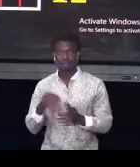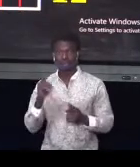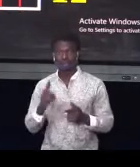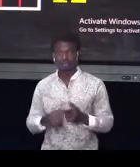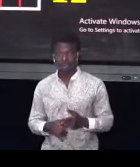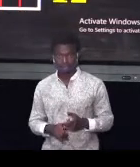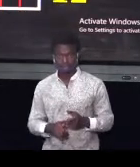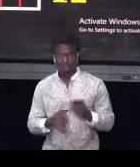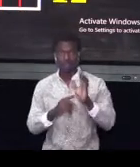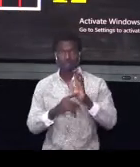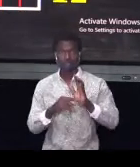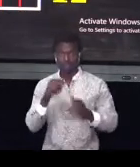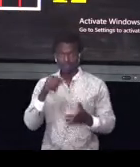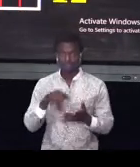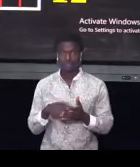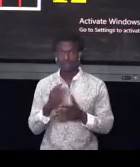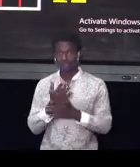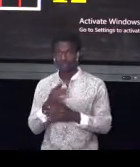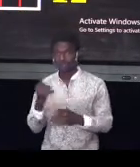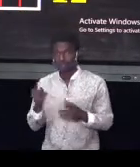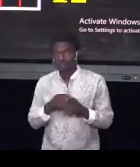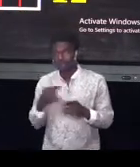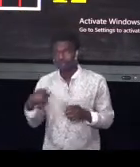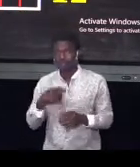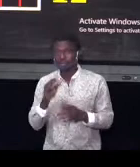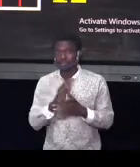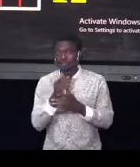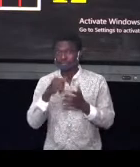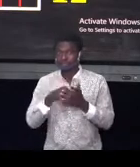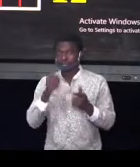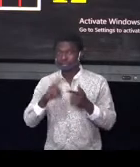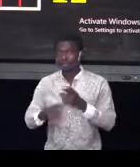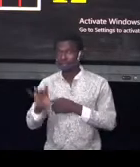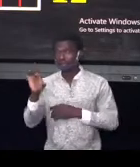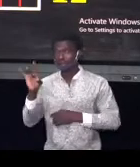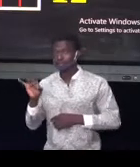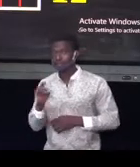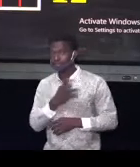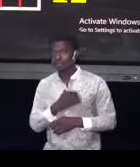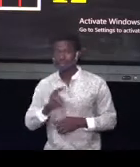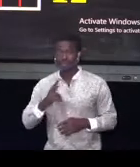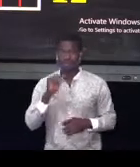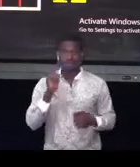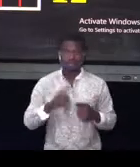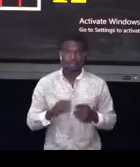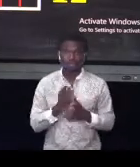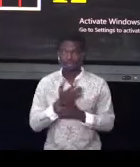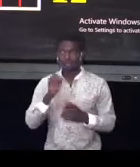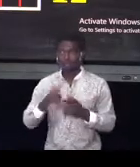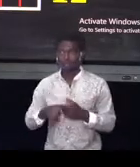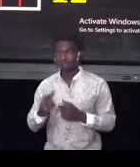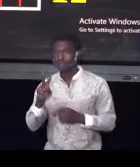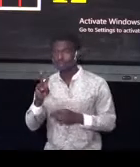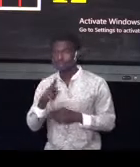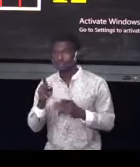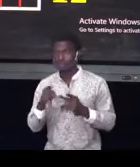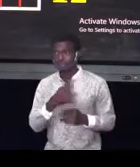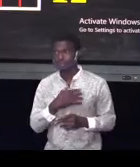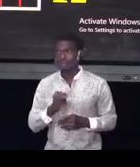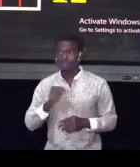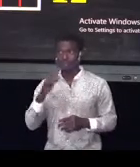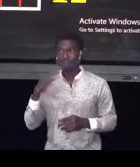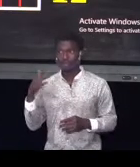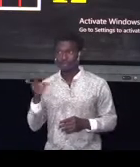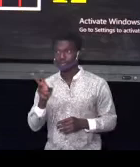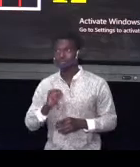to represent this fraction. So the first rectangle will be divided into 8 portions, and the second will be divided into 12